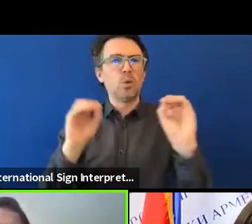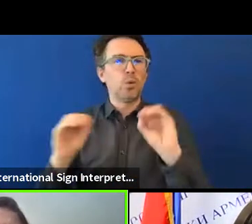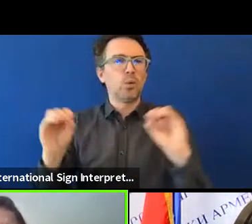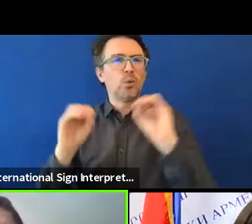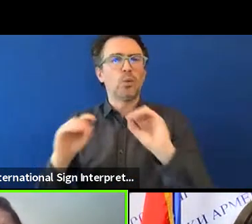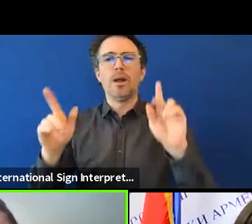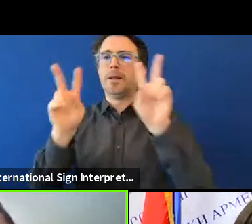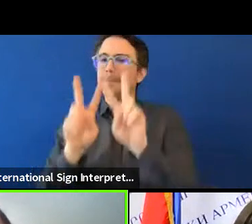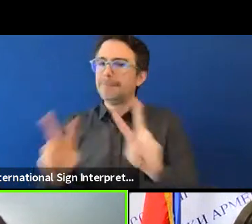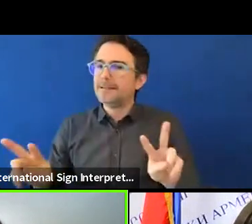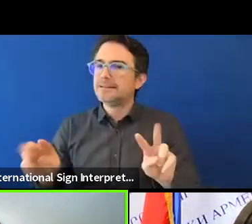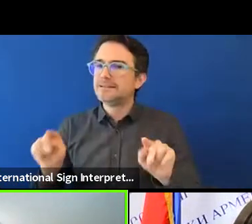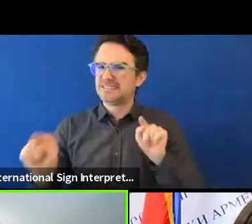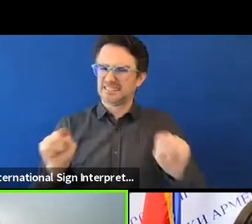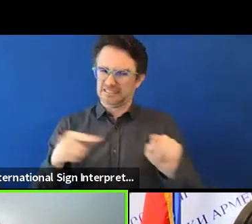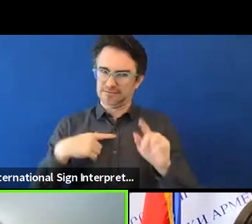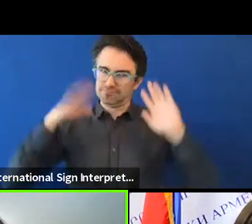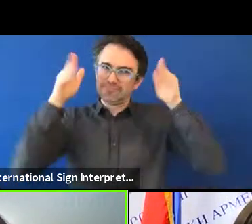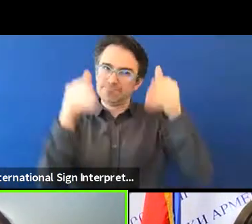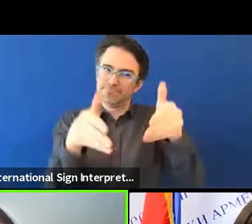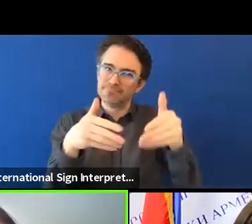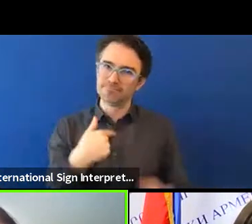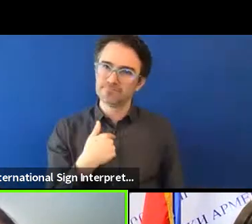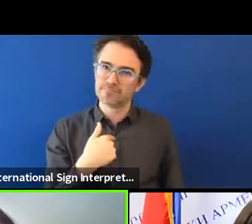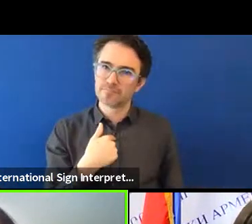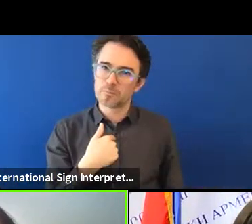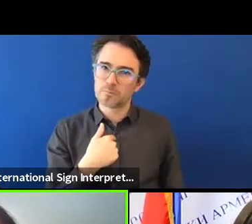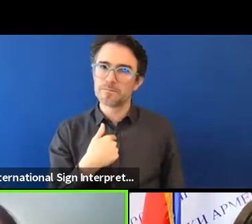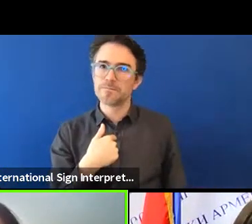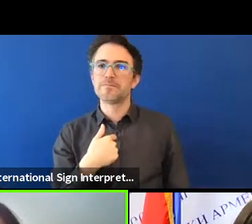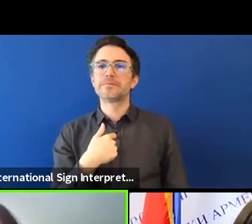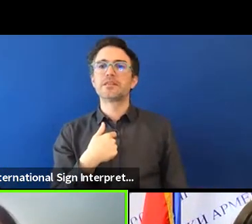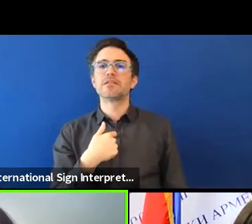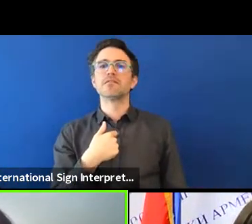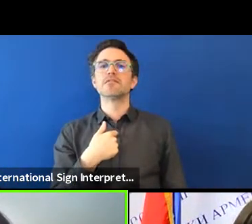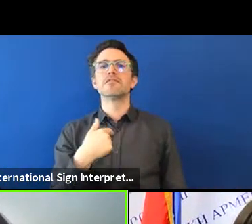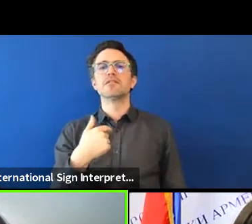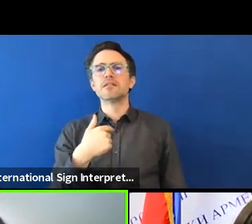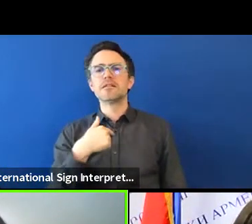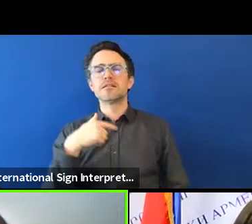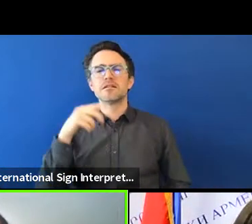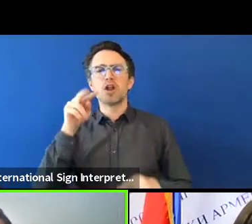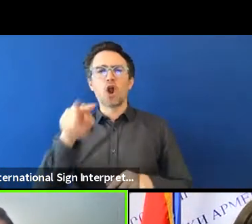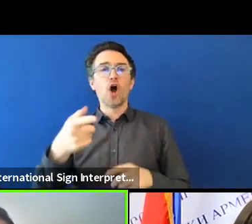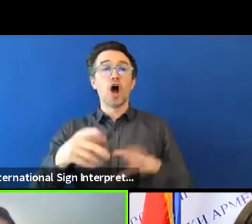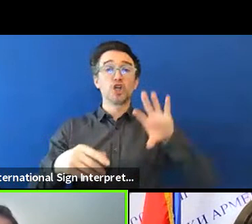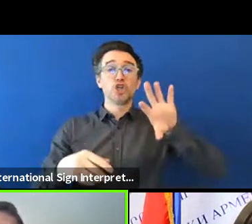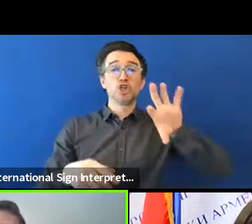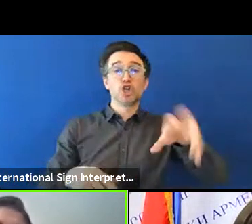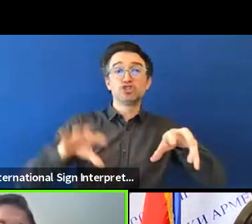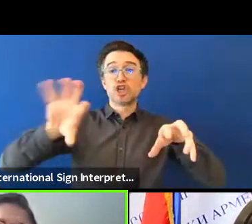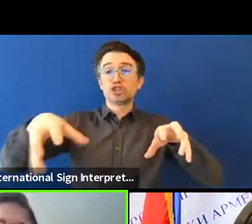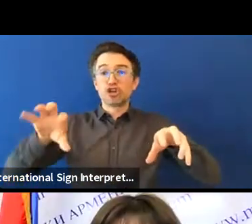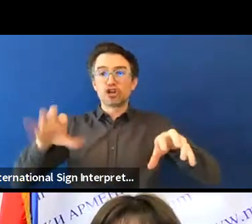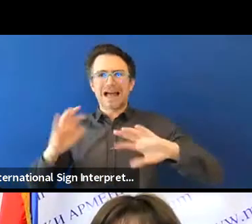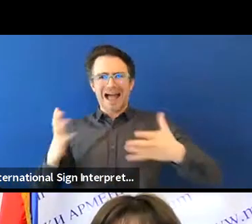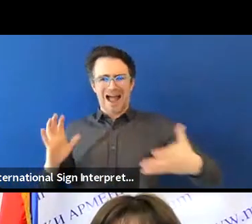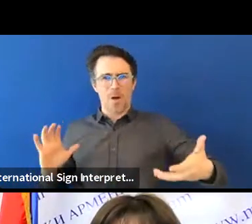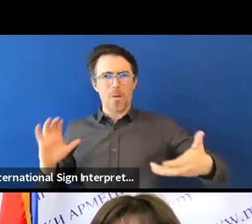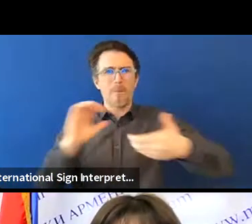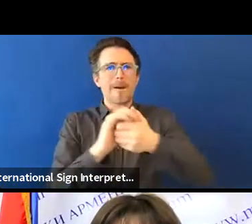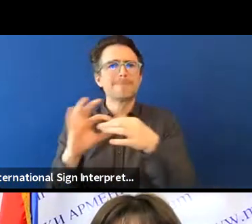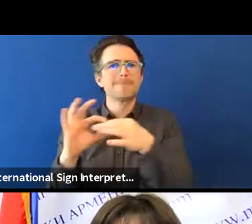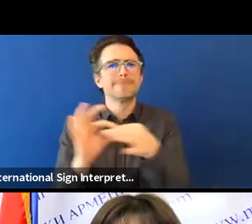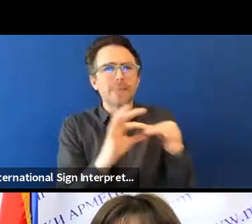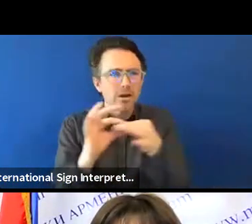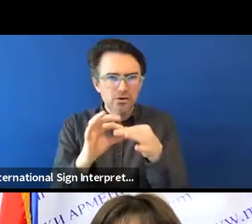in DG INPA, International Partnership, so Development Cooperation, including responsible also